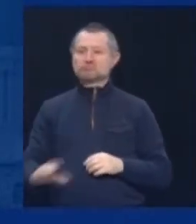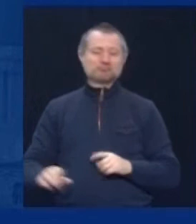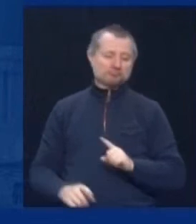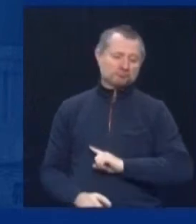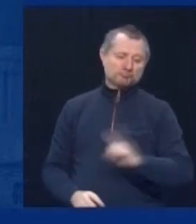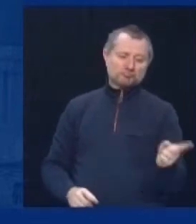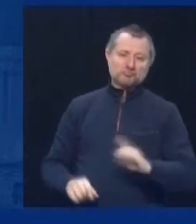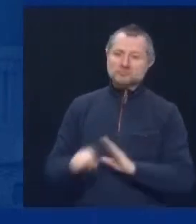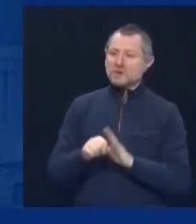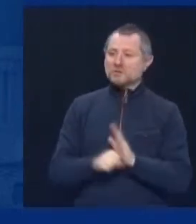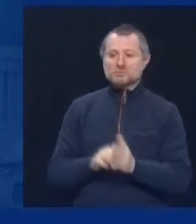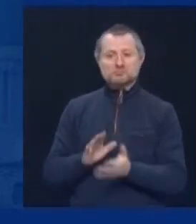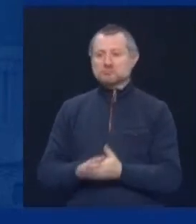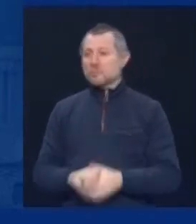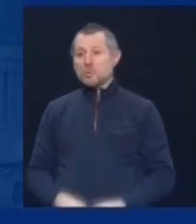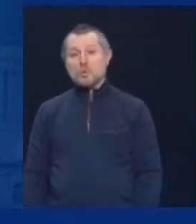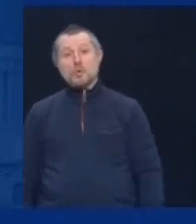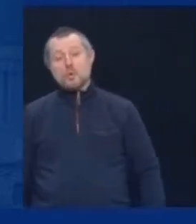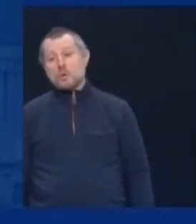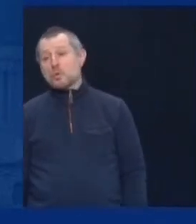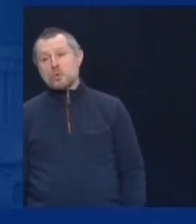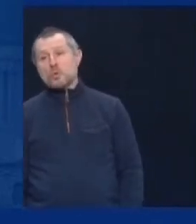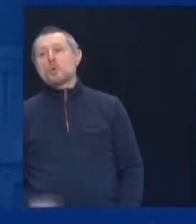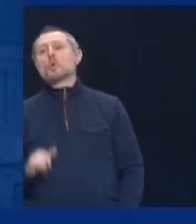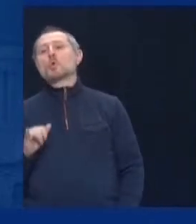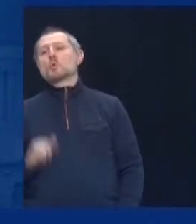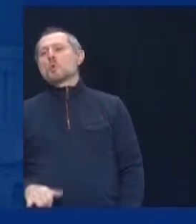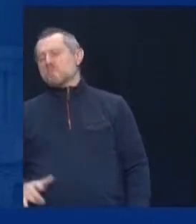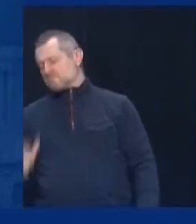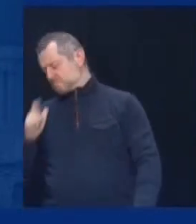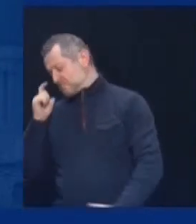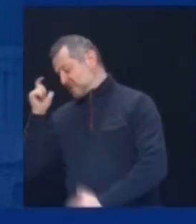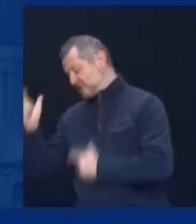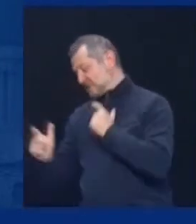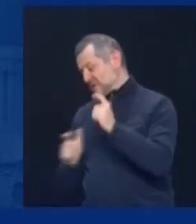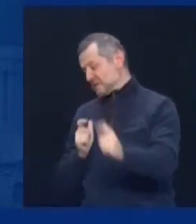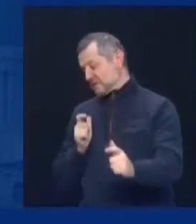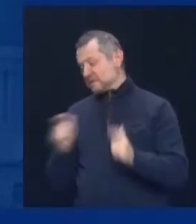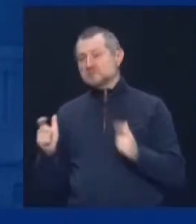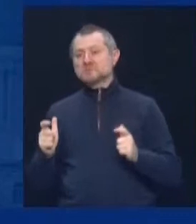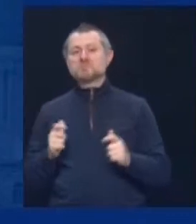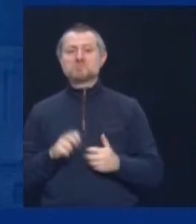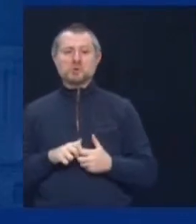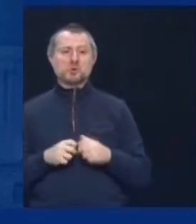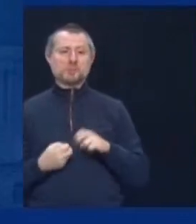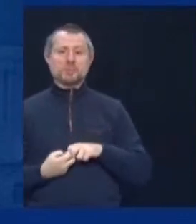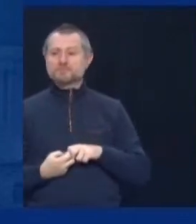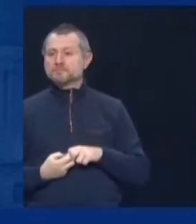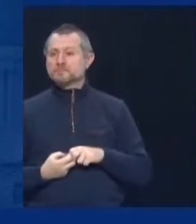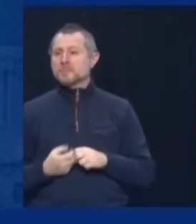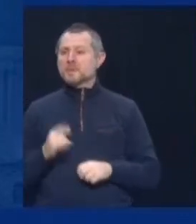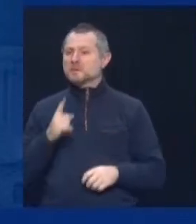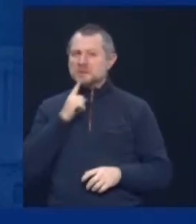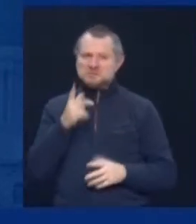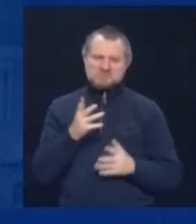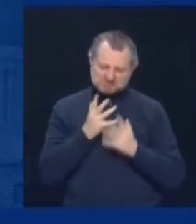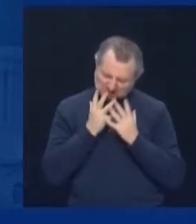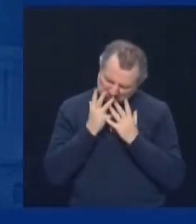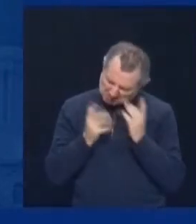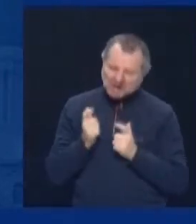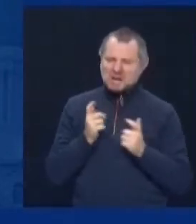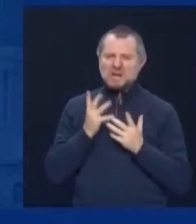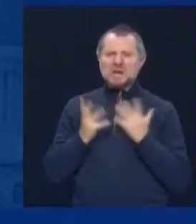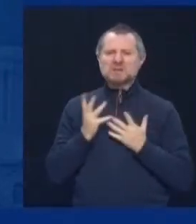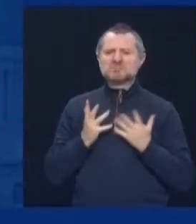This is a major problem. It's also a major disgrace. We have been talking about this for months,